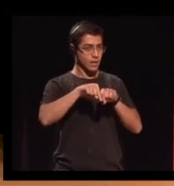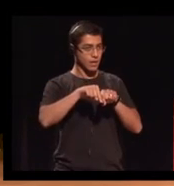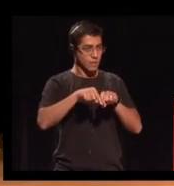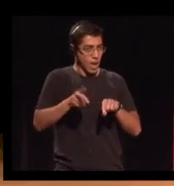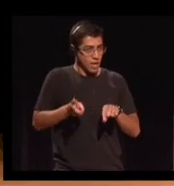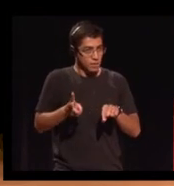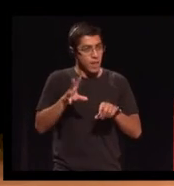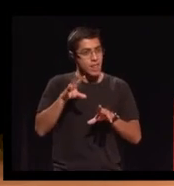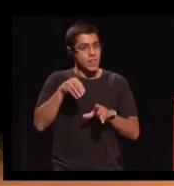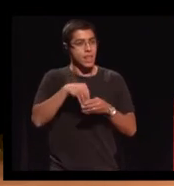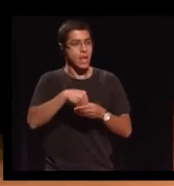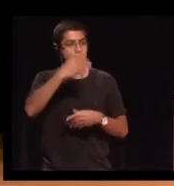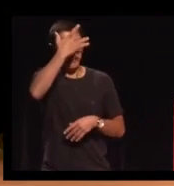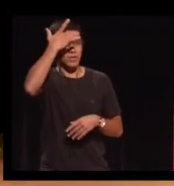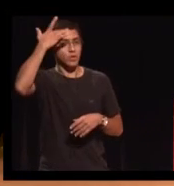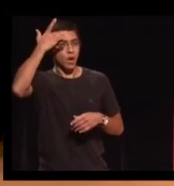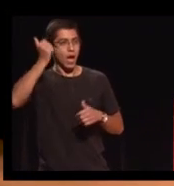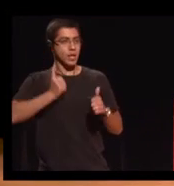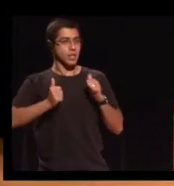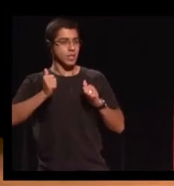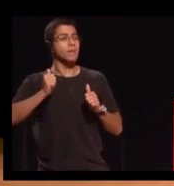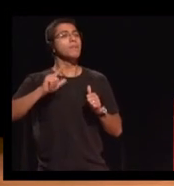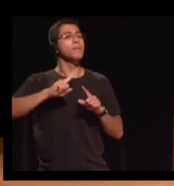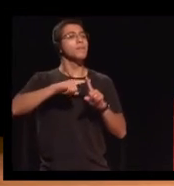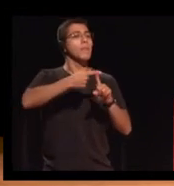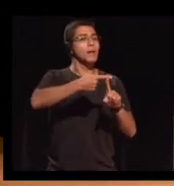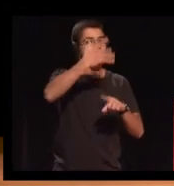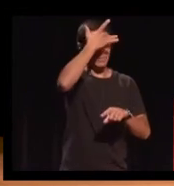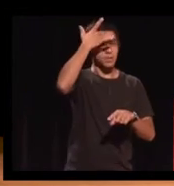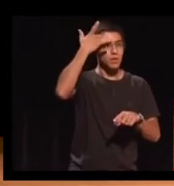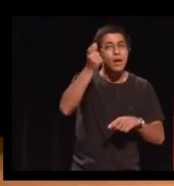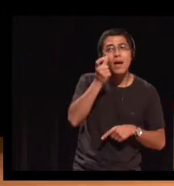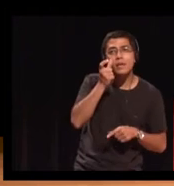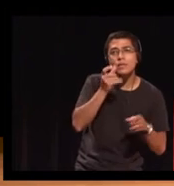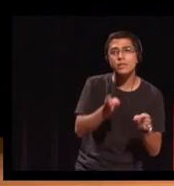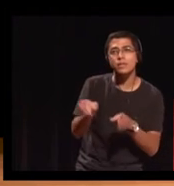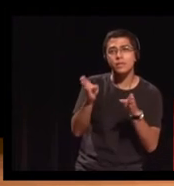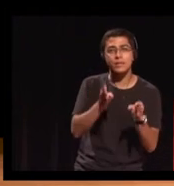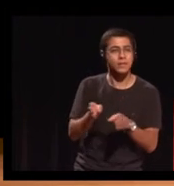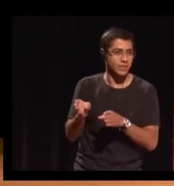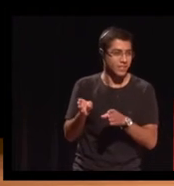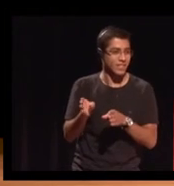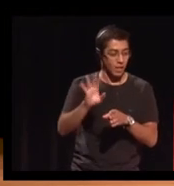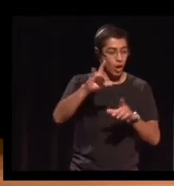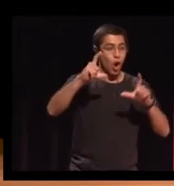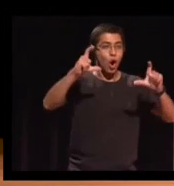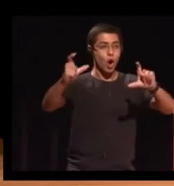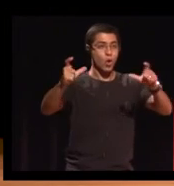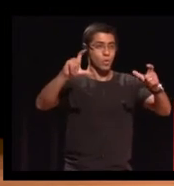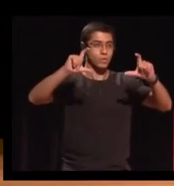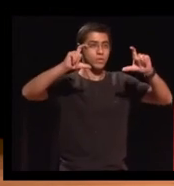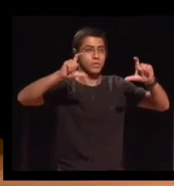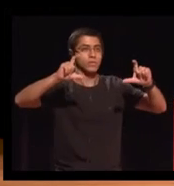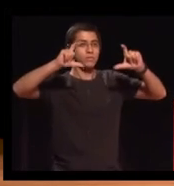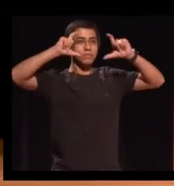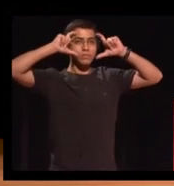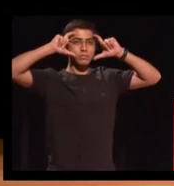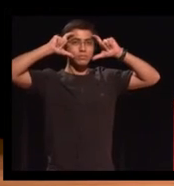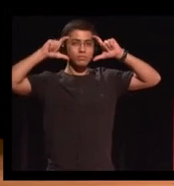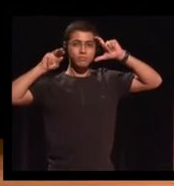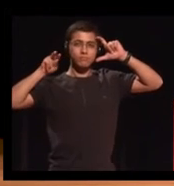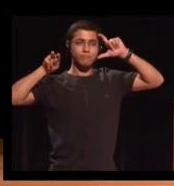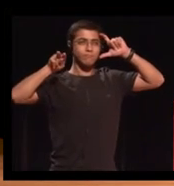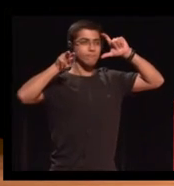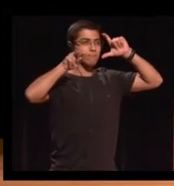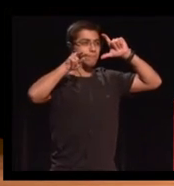on. The project is called Hamlet VR. You can check it online. The other one, it's just a text-to-speech